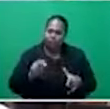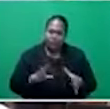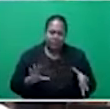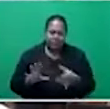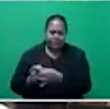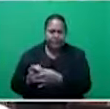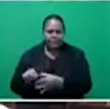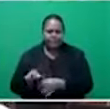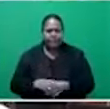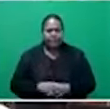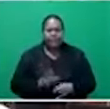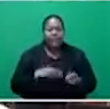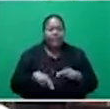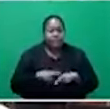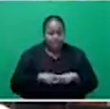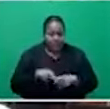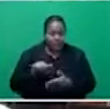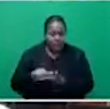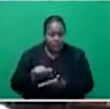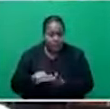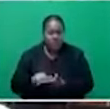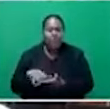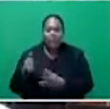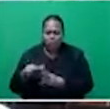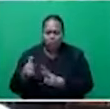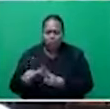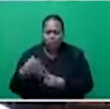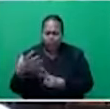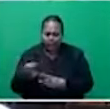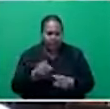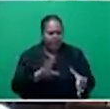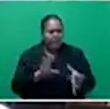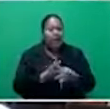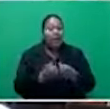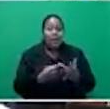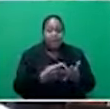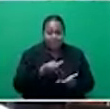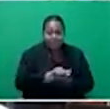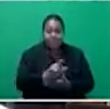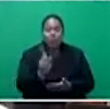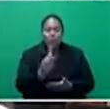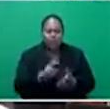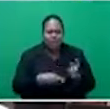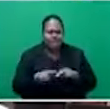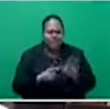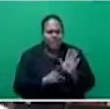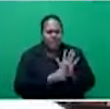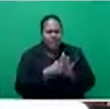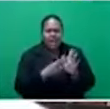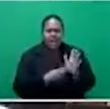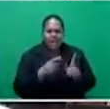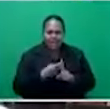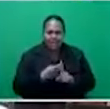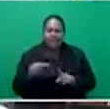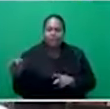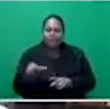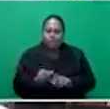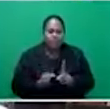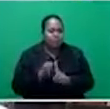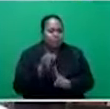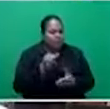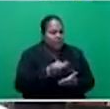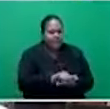also runs Fiji Link, must improve the airports at Lambasa, indeed, and must improve the airport at Tavyuni, and must